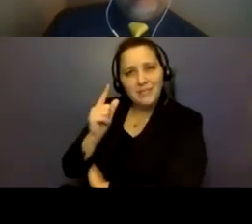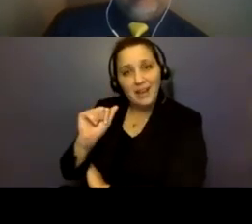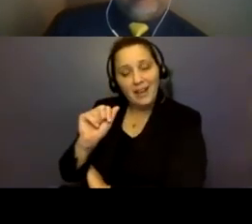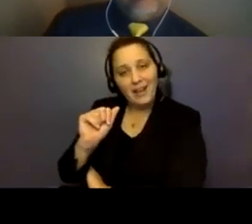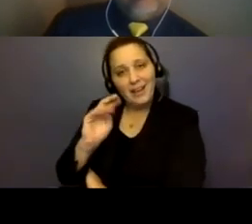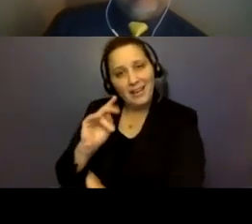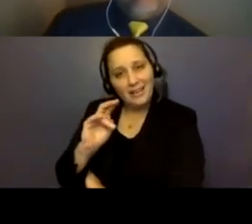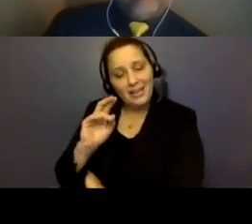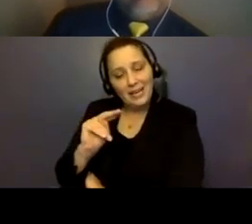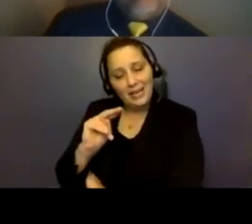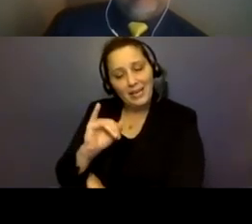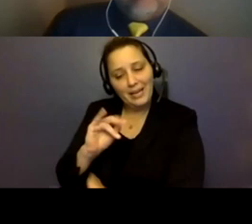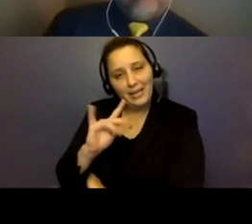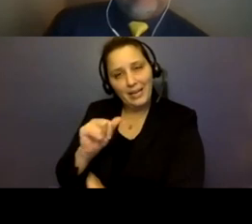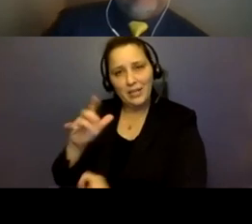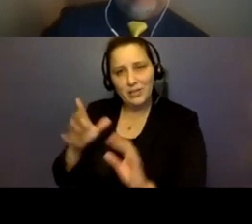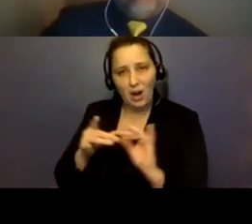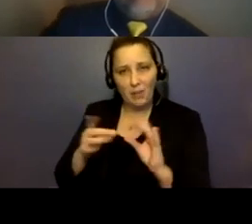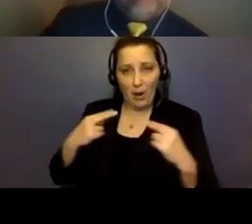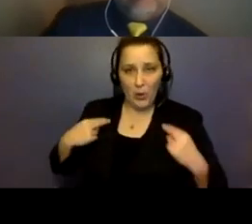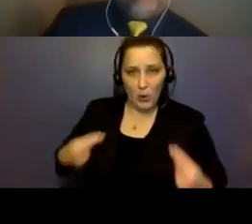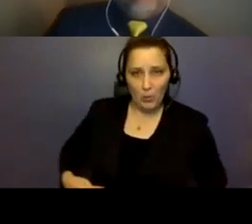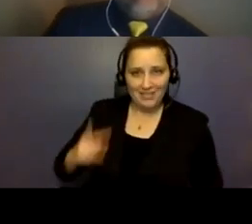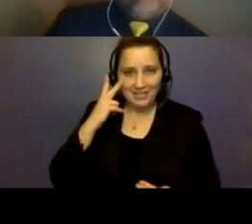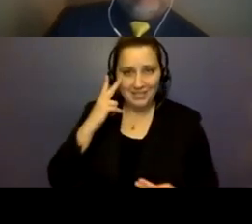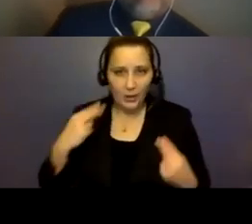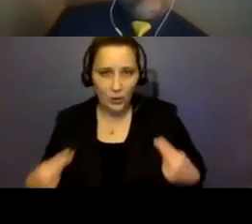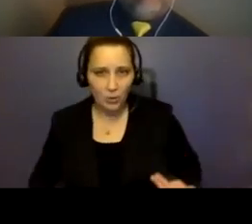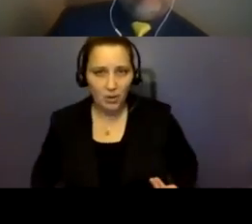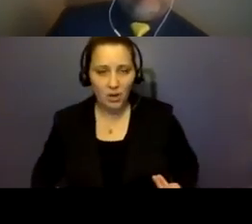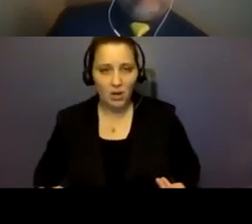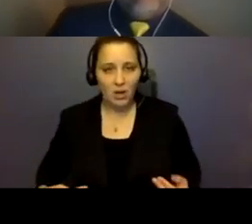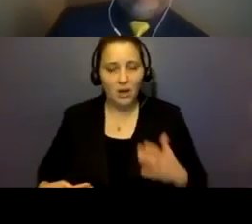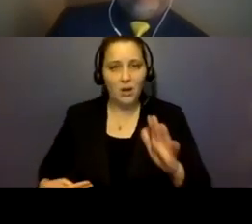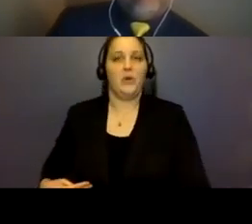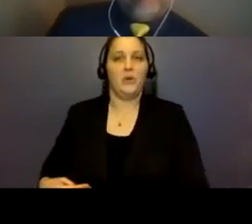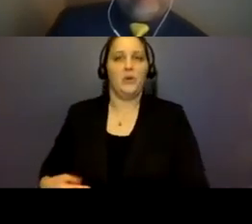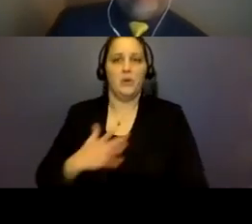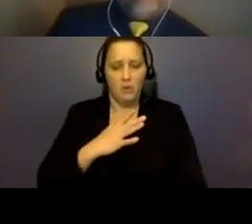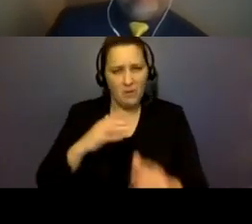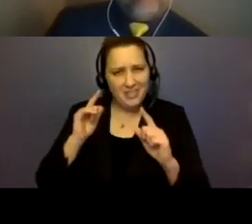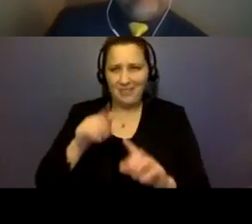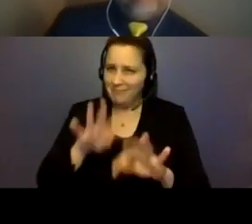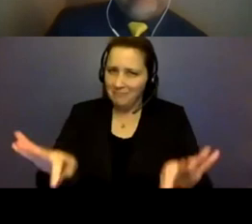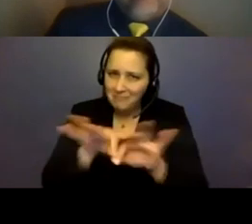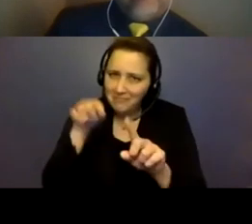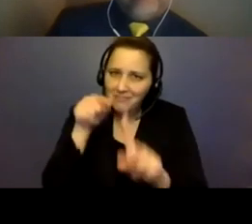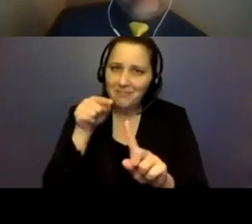of humans seeing humans. That's a touchstone right there, in the sense of